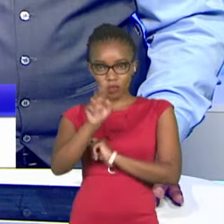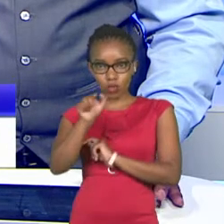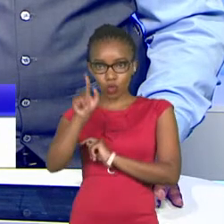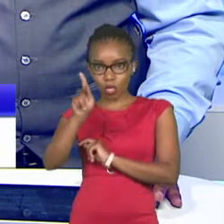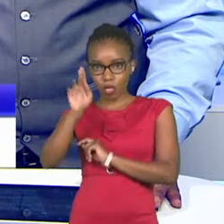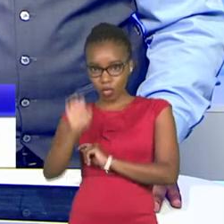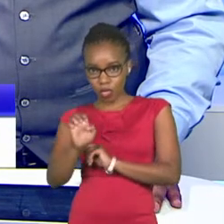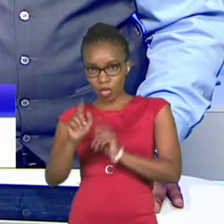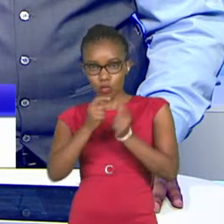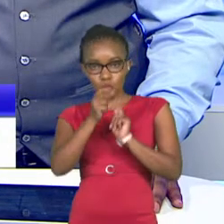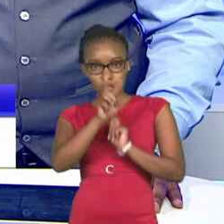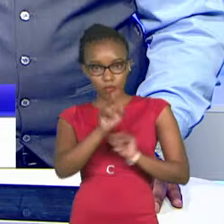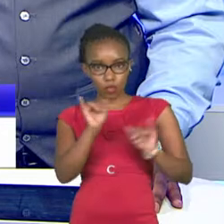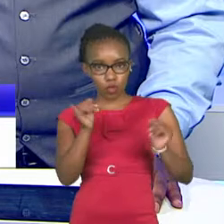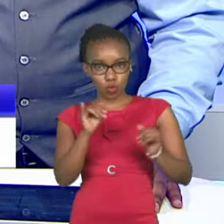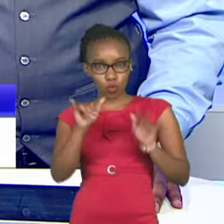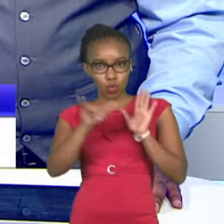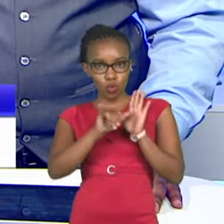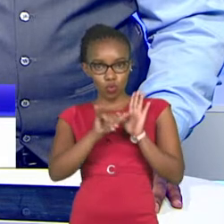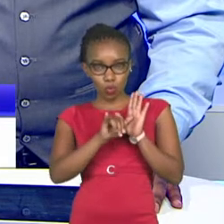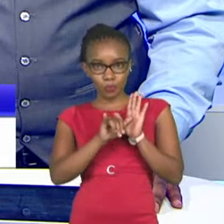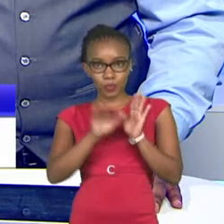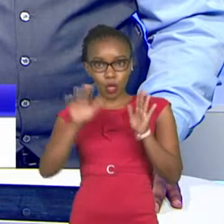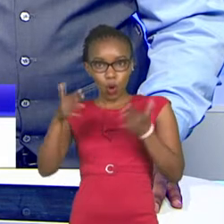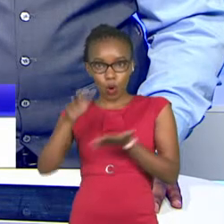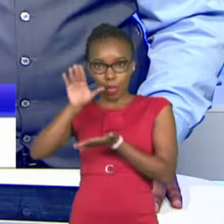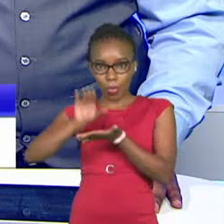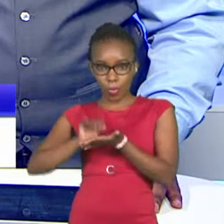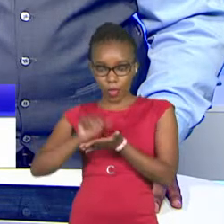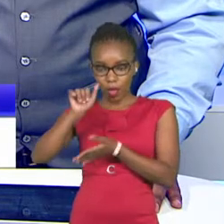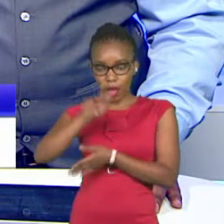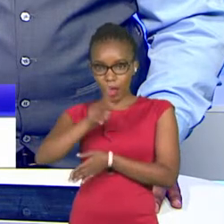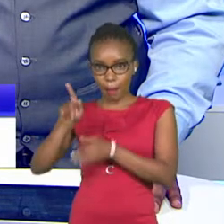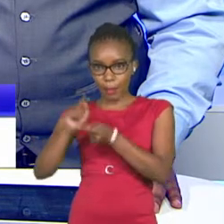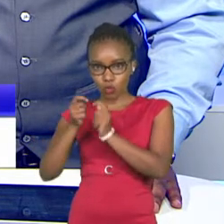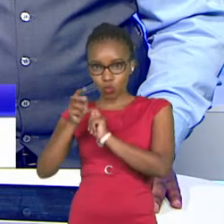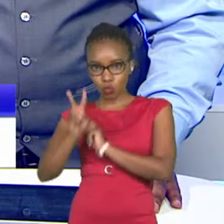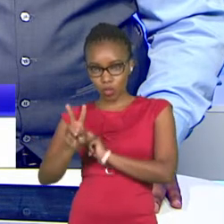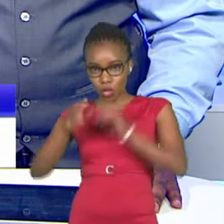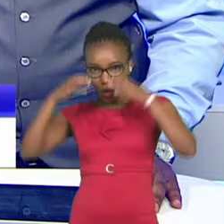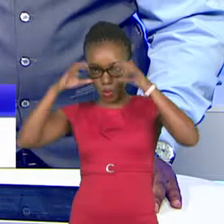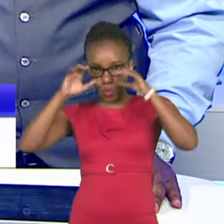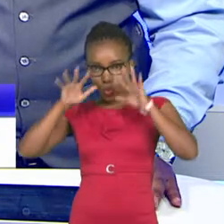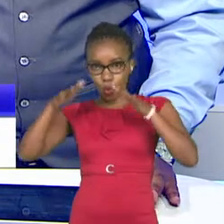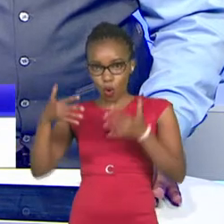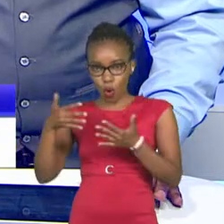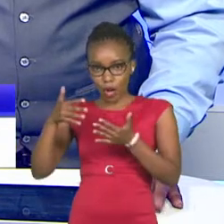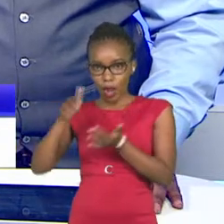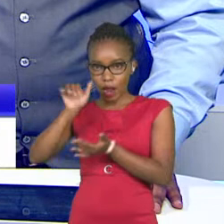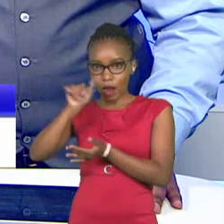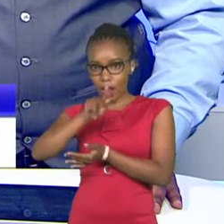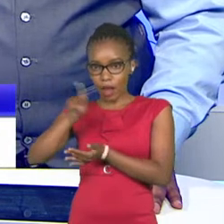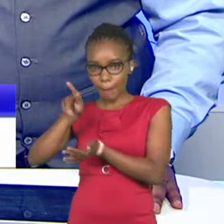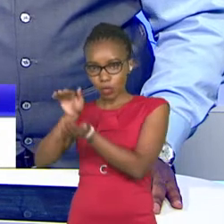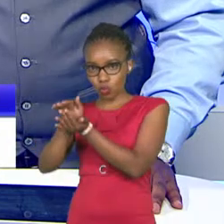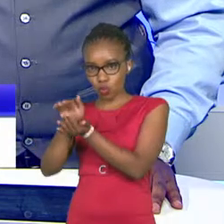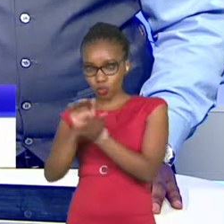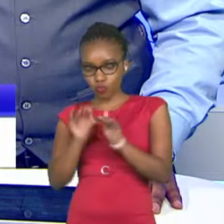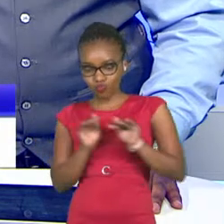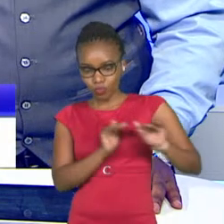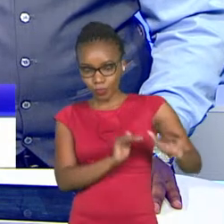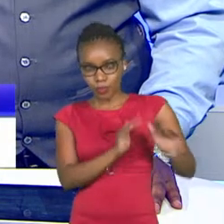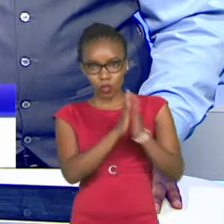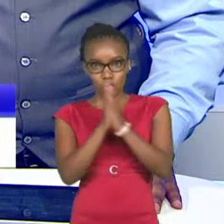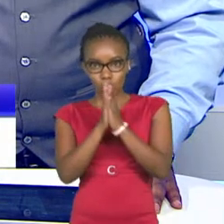www.switchtv.ke, Switch TV News on our YouTube channel, or download the Switch TV app on Google Play Store or the App Store. Now, on to stories